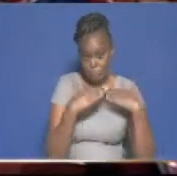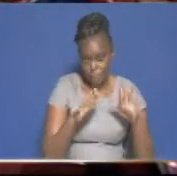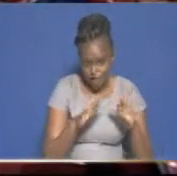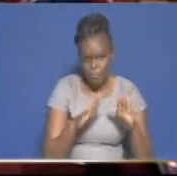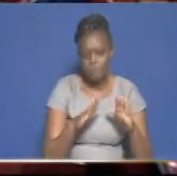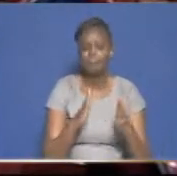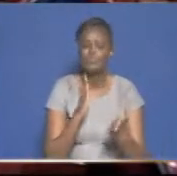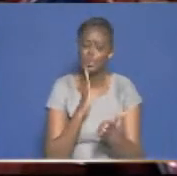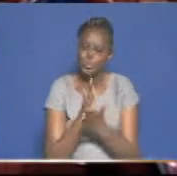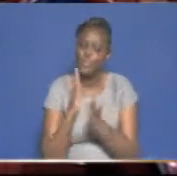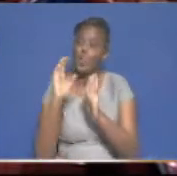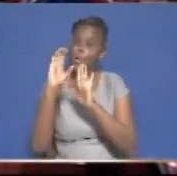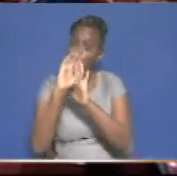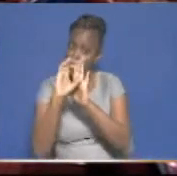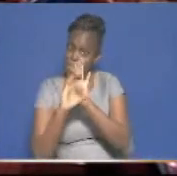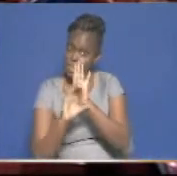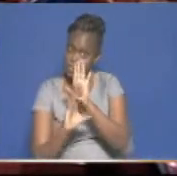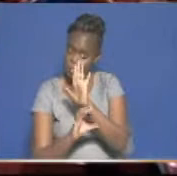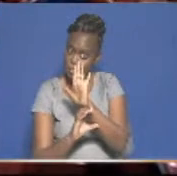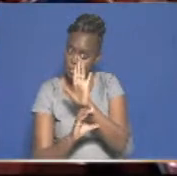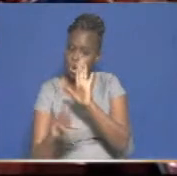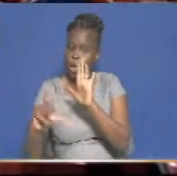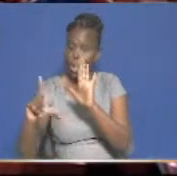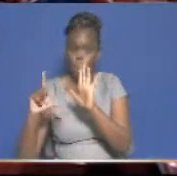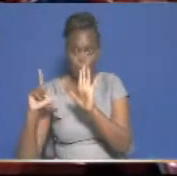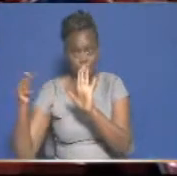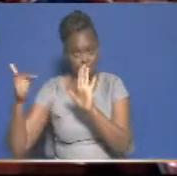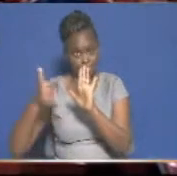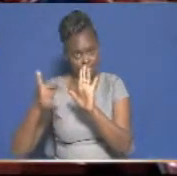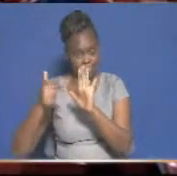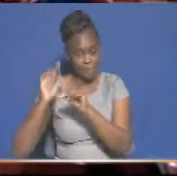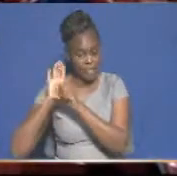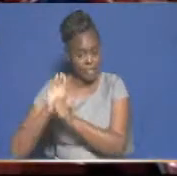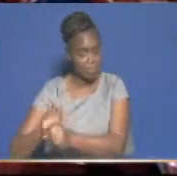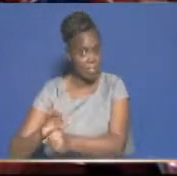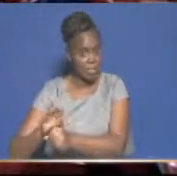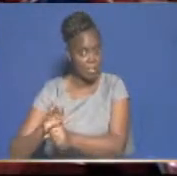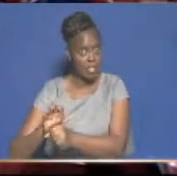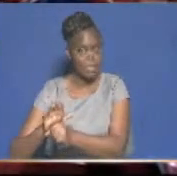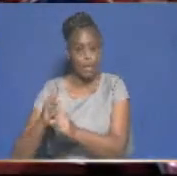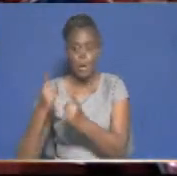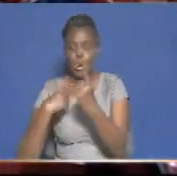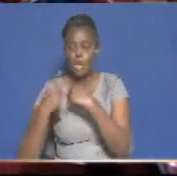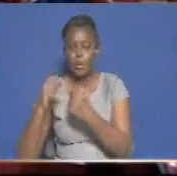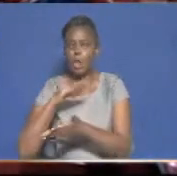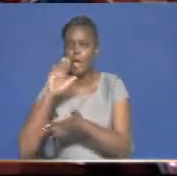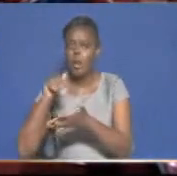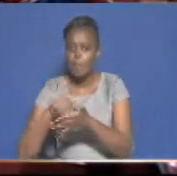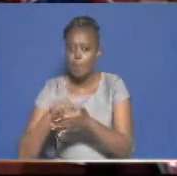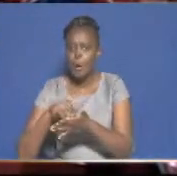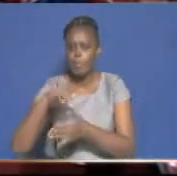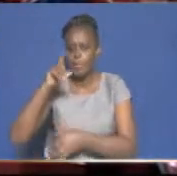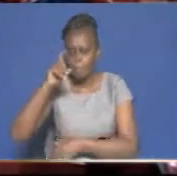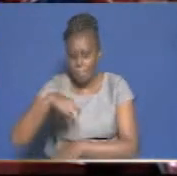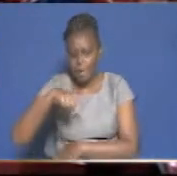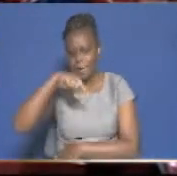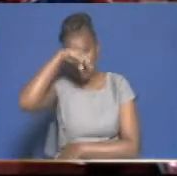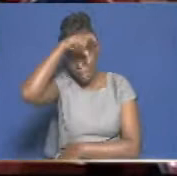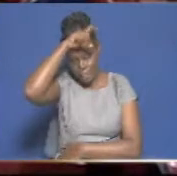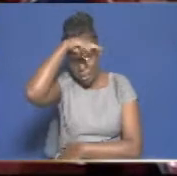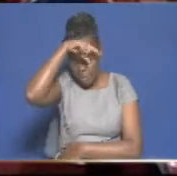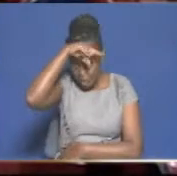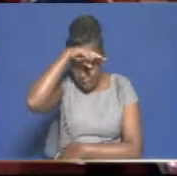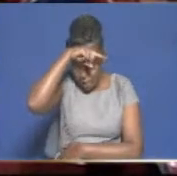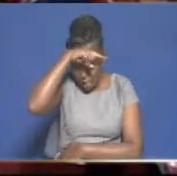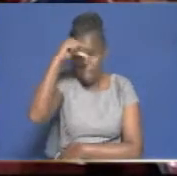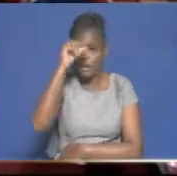saying is, the law that they are saying is discriminative, talks about the president must have a degree, the governor must have a